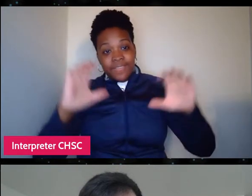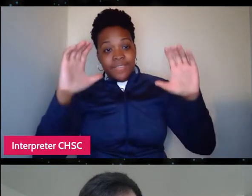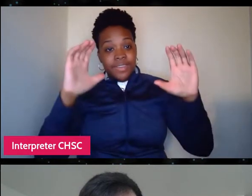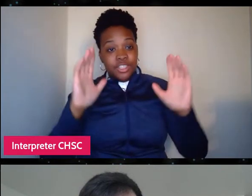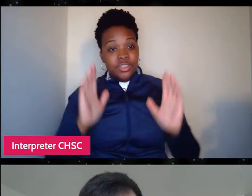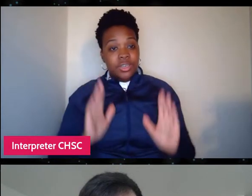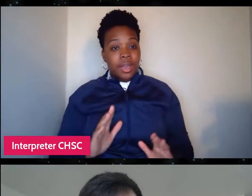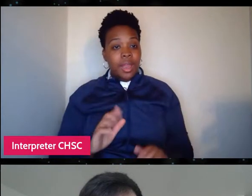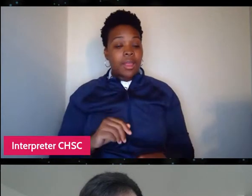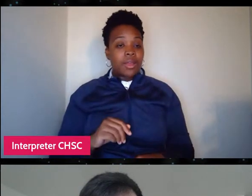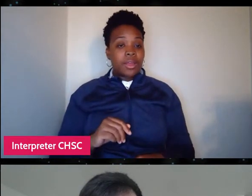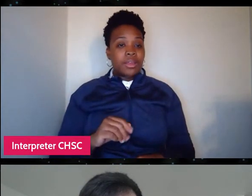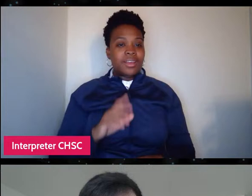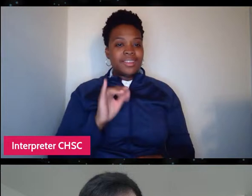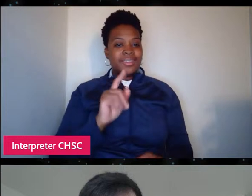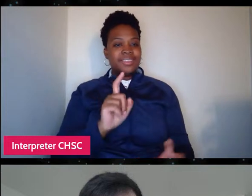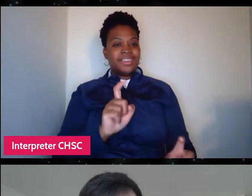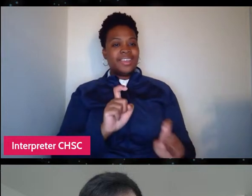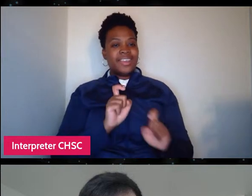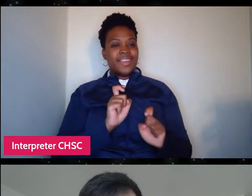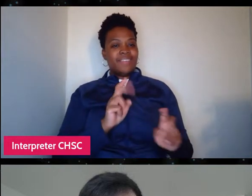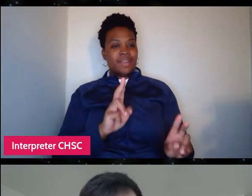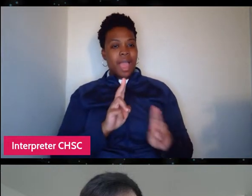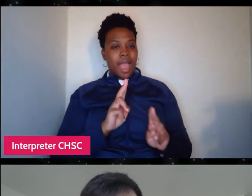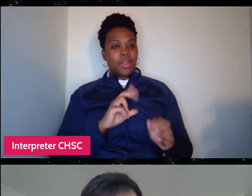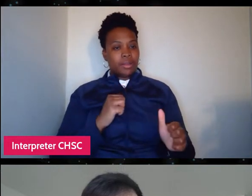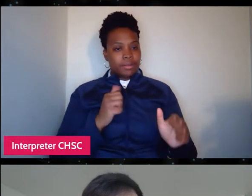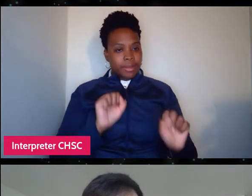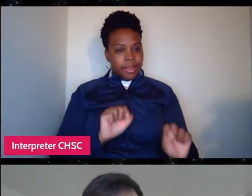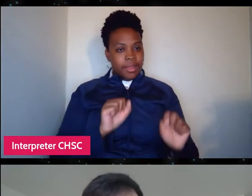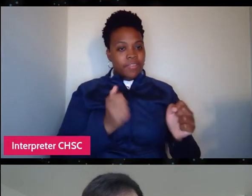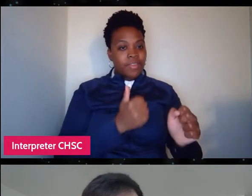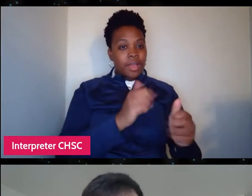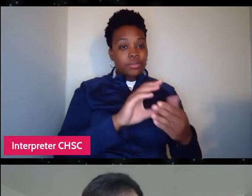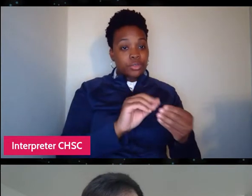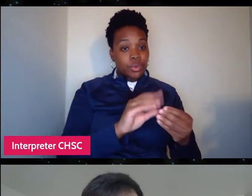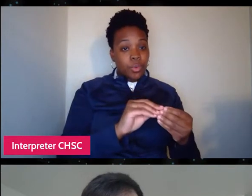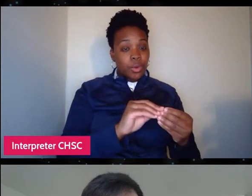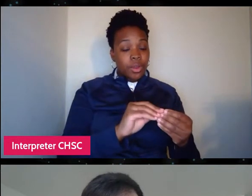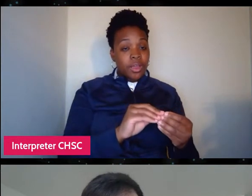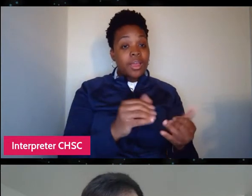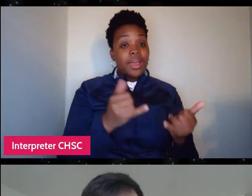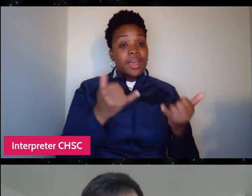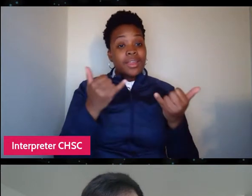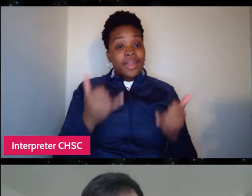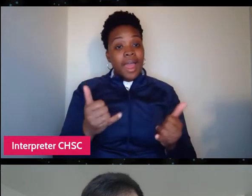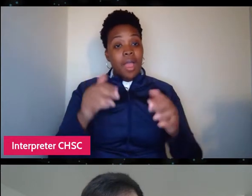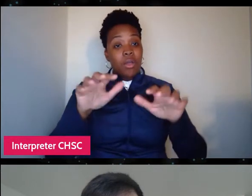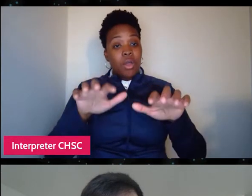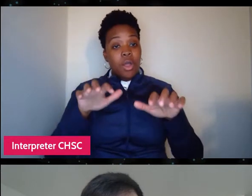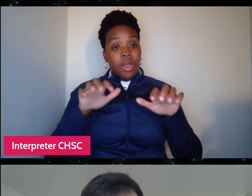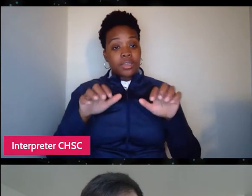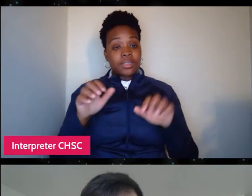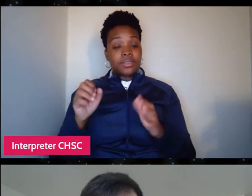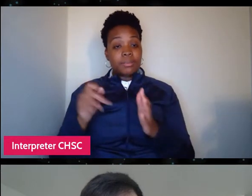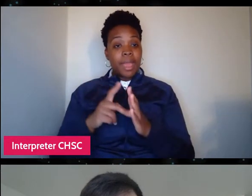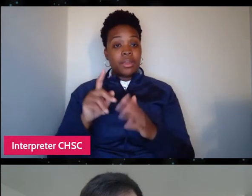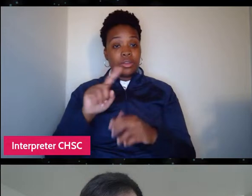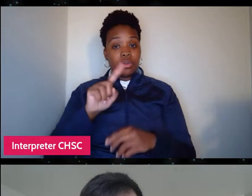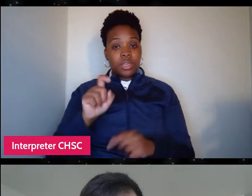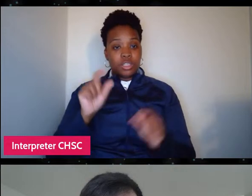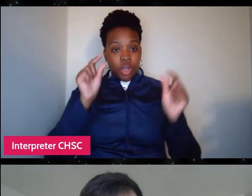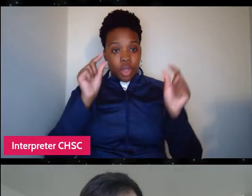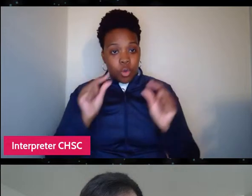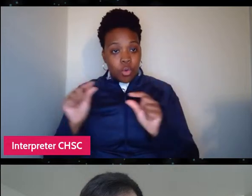as a filmmaker to be able to follow such a story. Well, now, so audiences, back to your question, Google all of